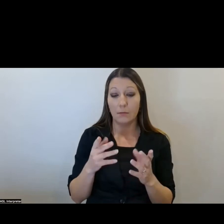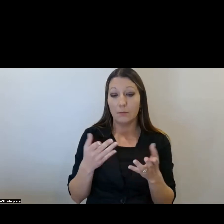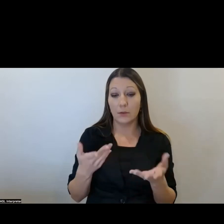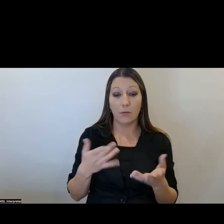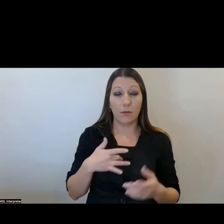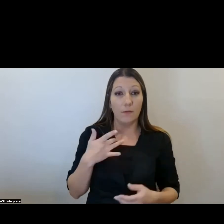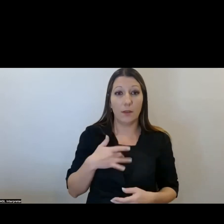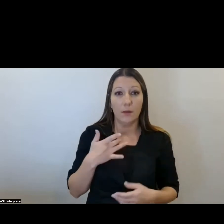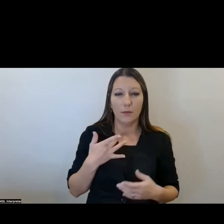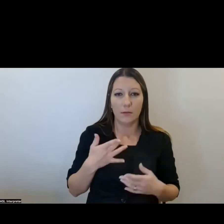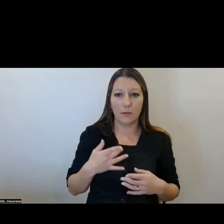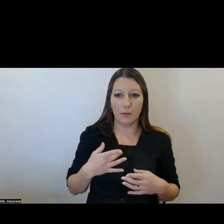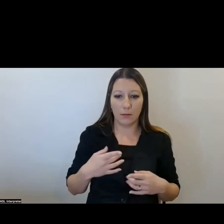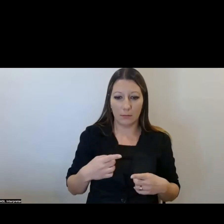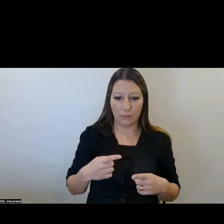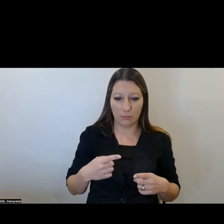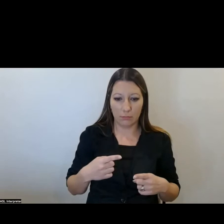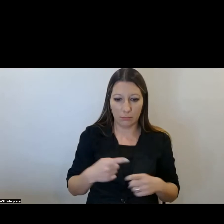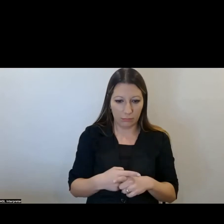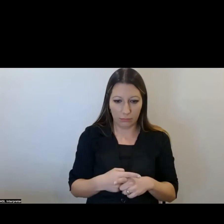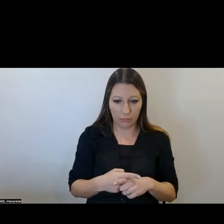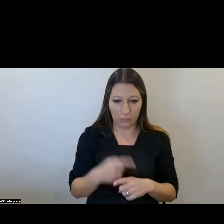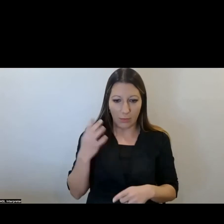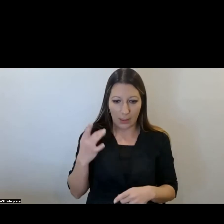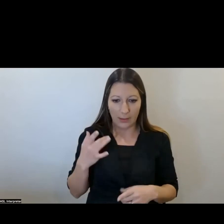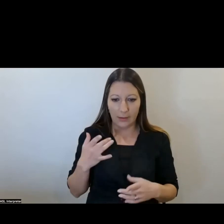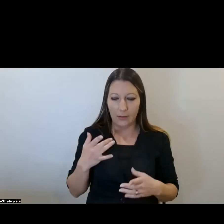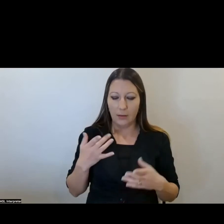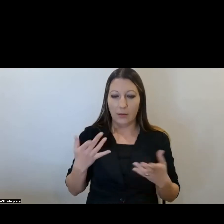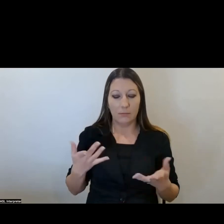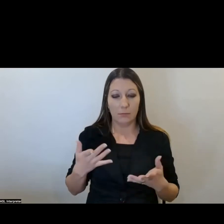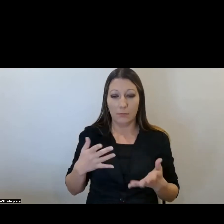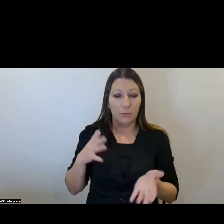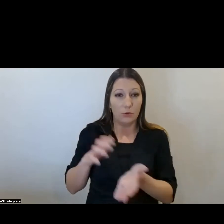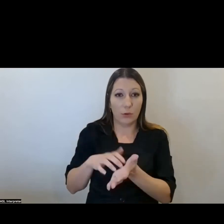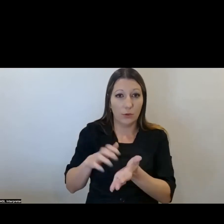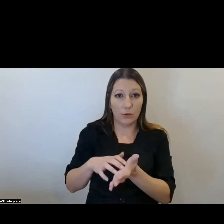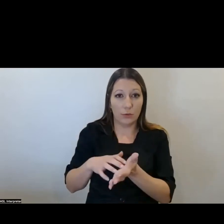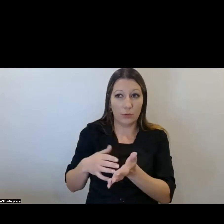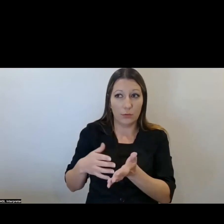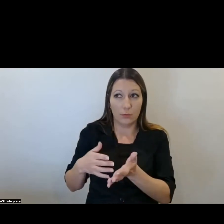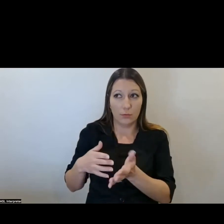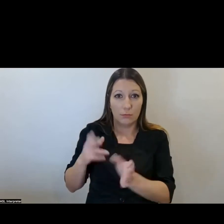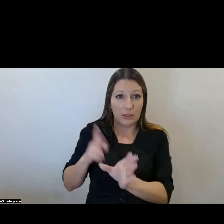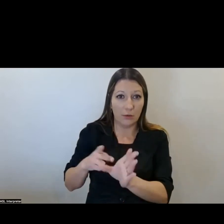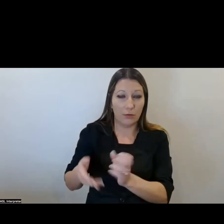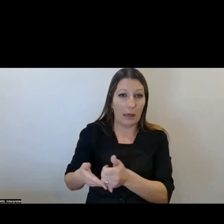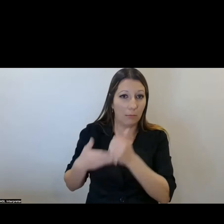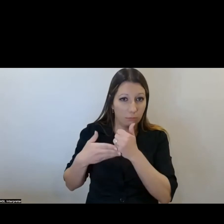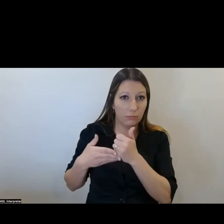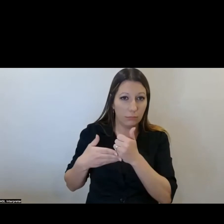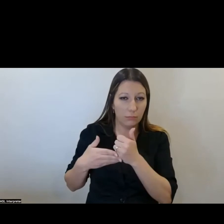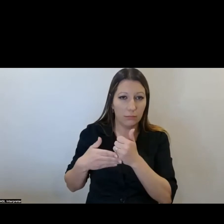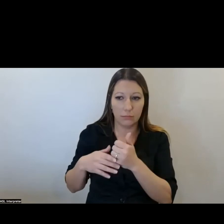conflicted because I have been helped. I'm on medication, and after much searching for a medication